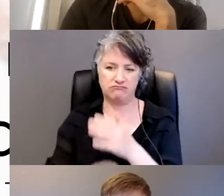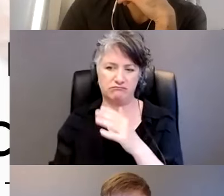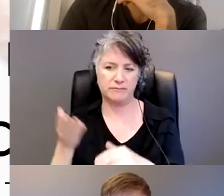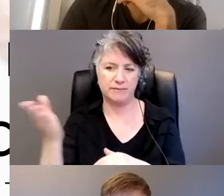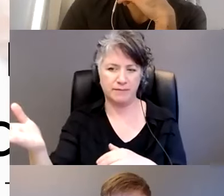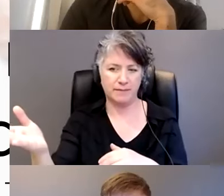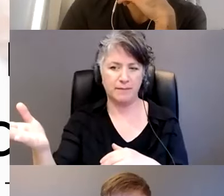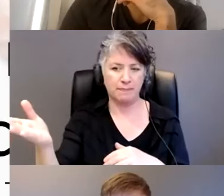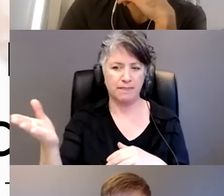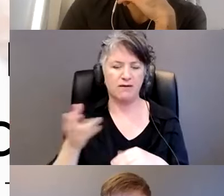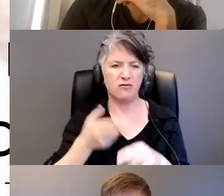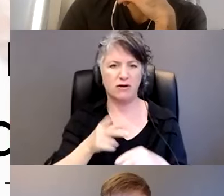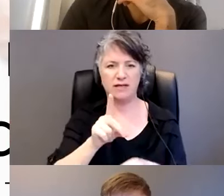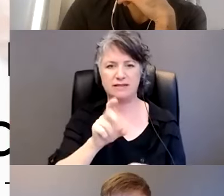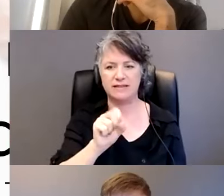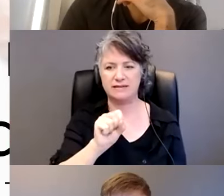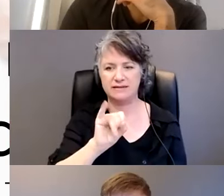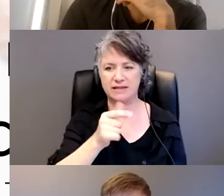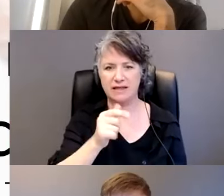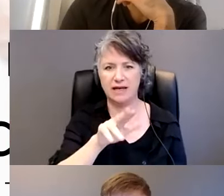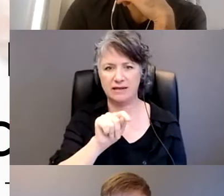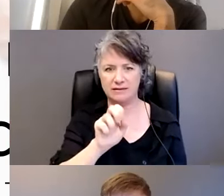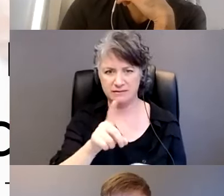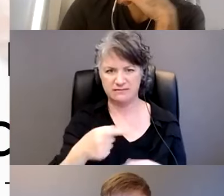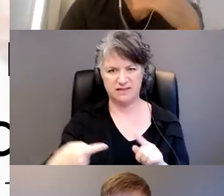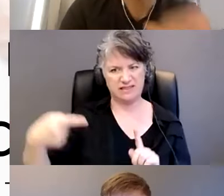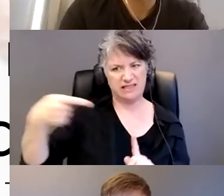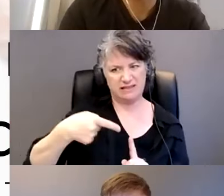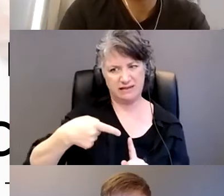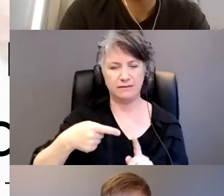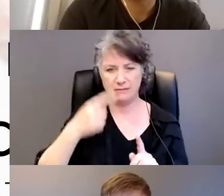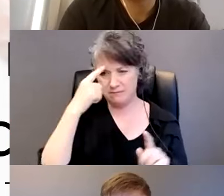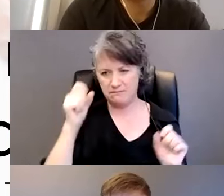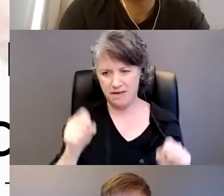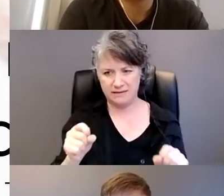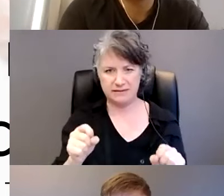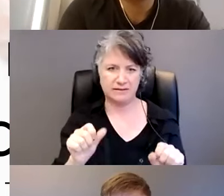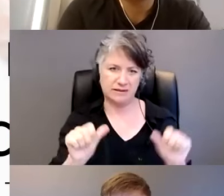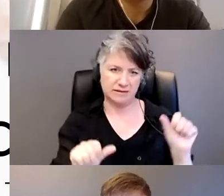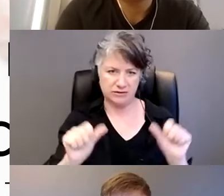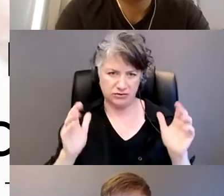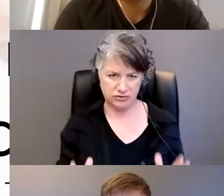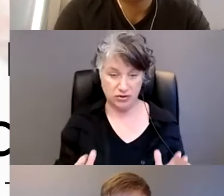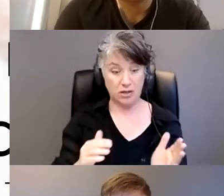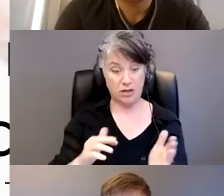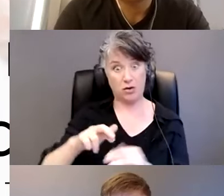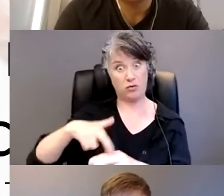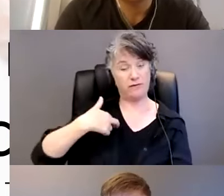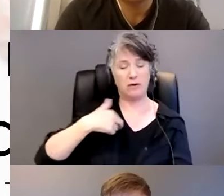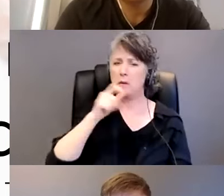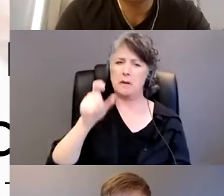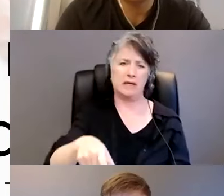anywhere. Similarly, to the Access Center, we don't have to have a doctor's referral. So my referrals come